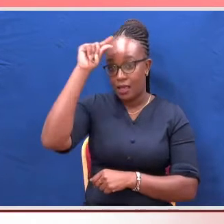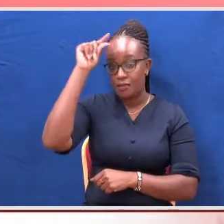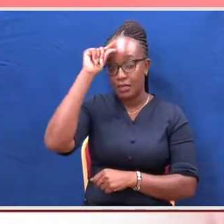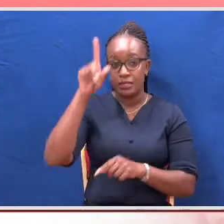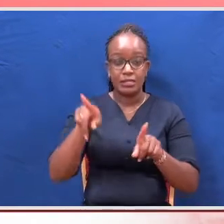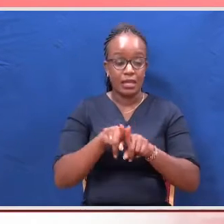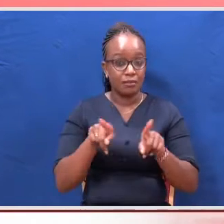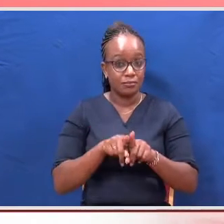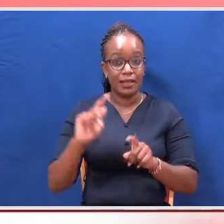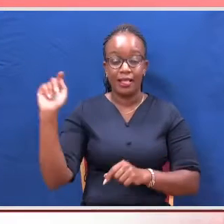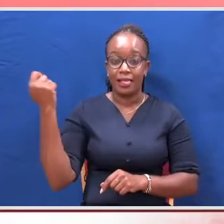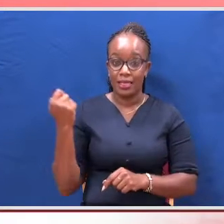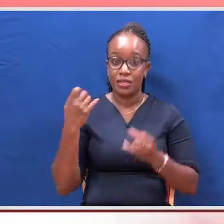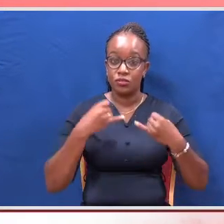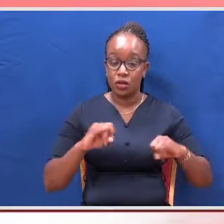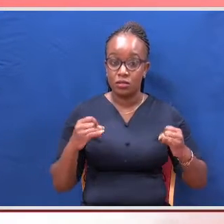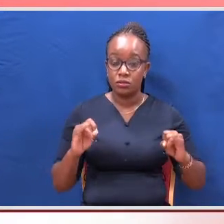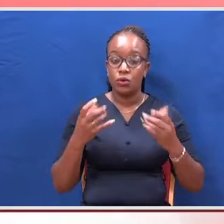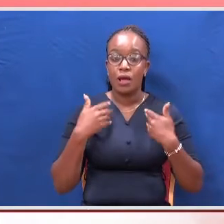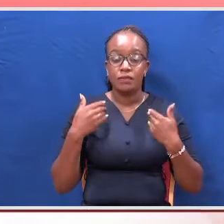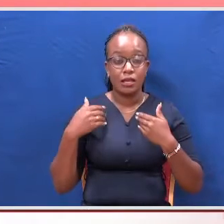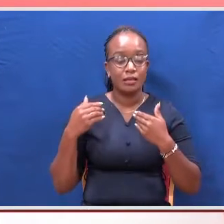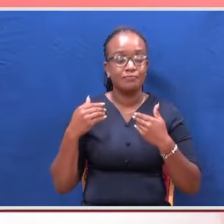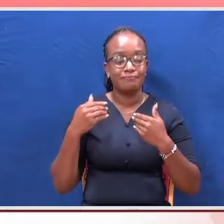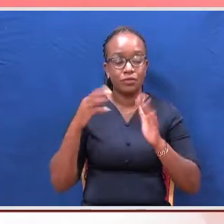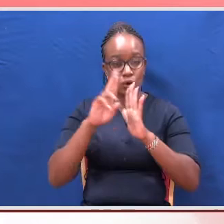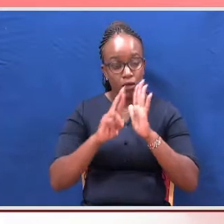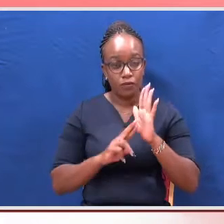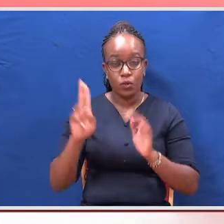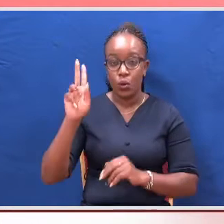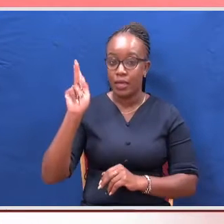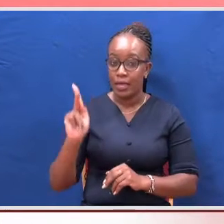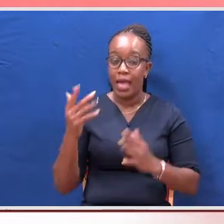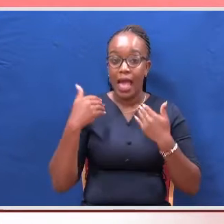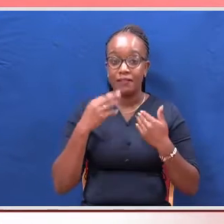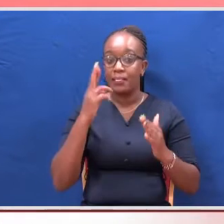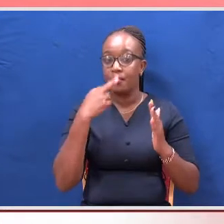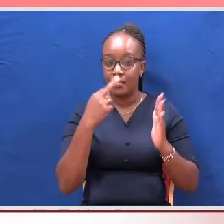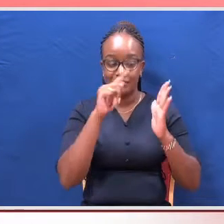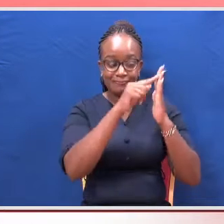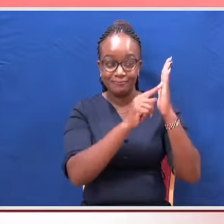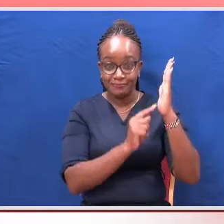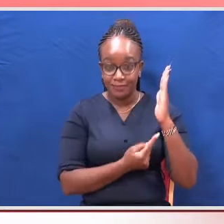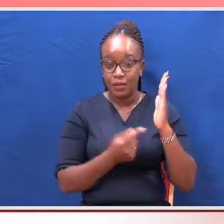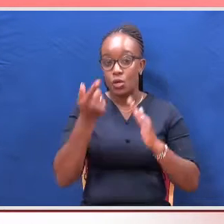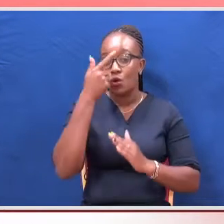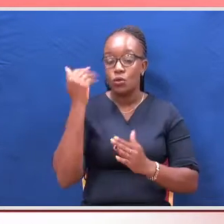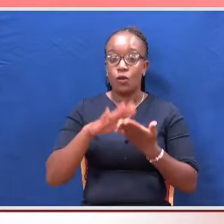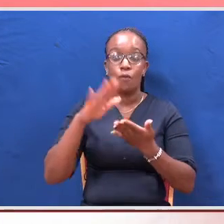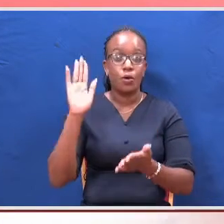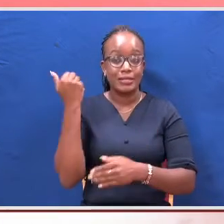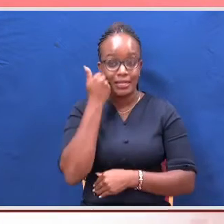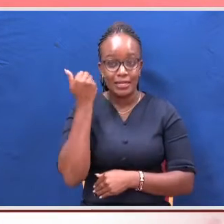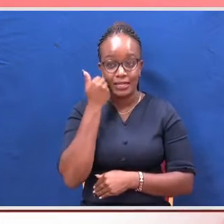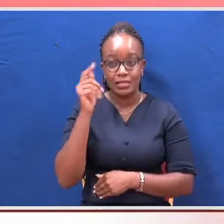is infuriated following a move by the UK government, placing it on the red list due to a surge in COVID-19 infections.